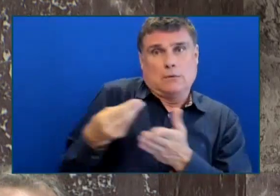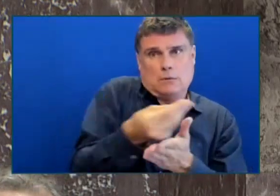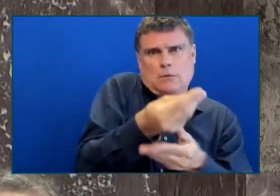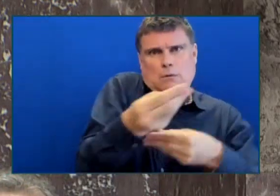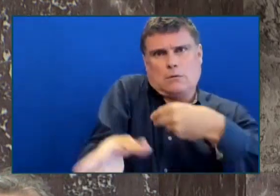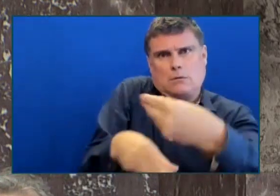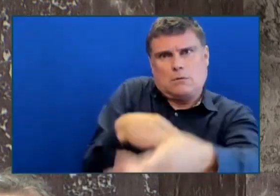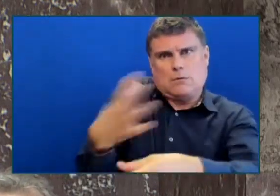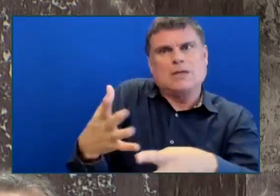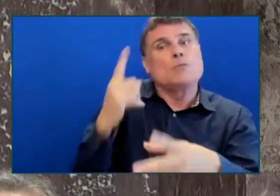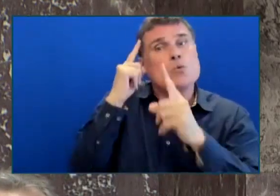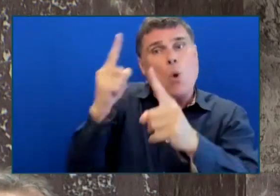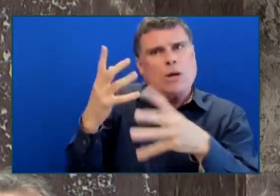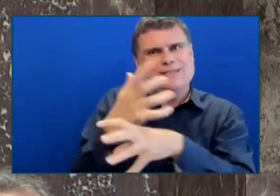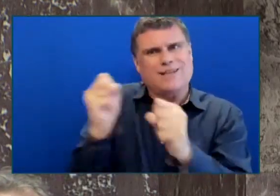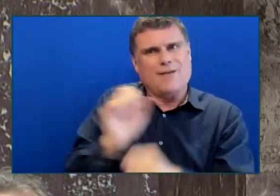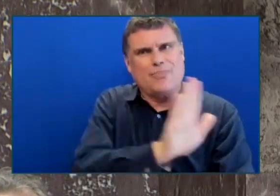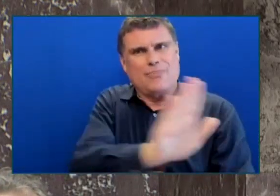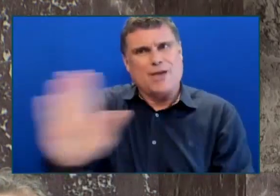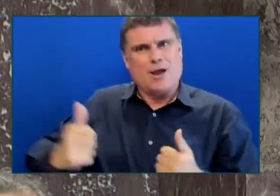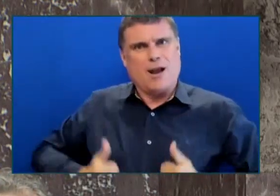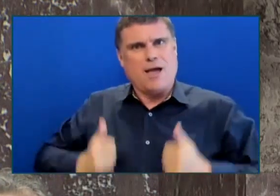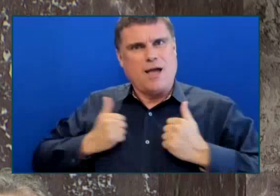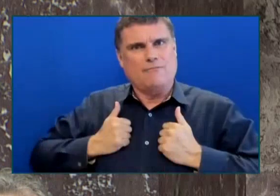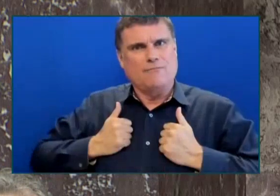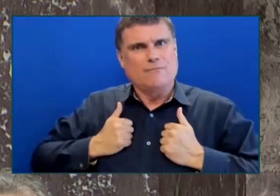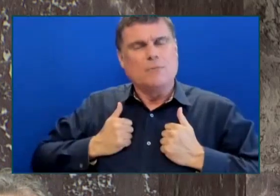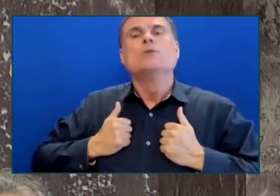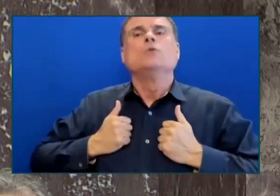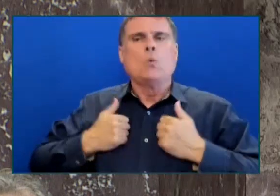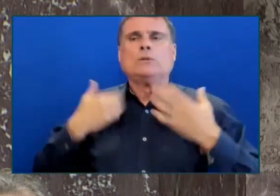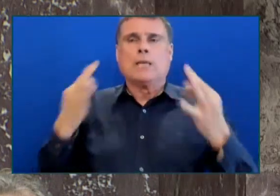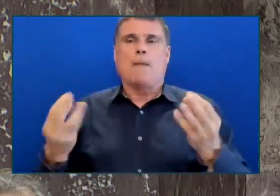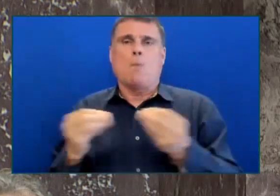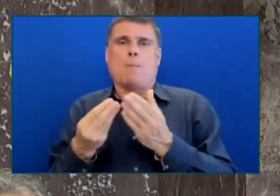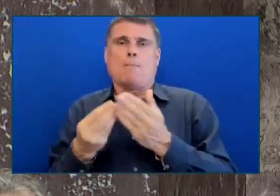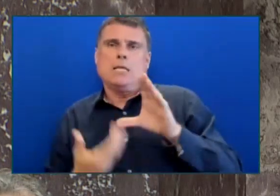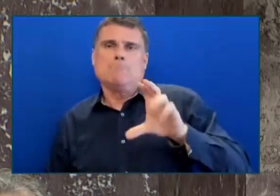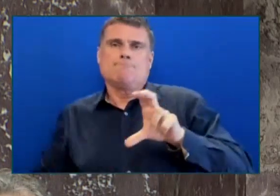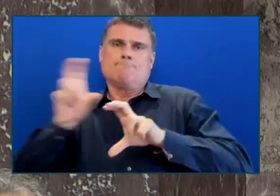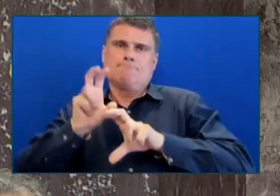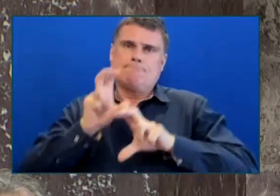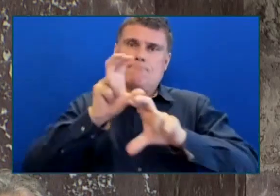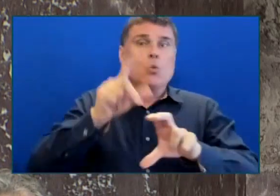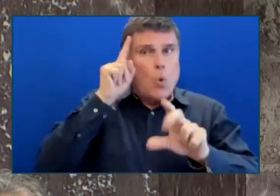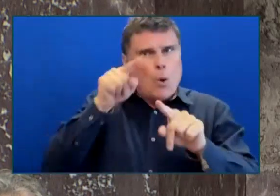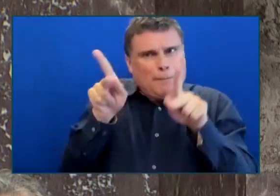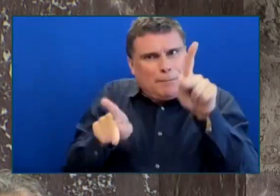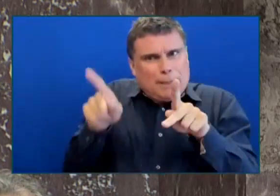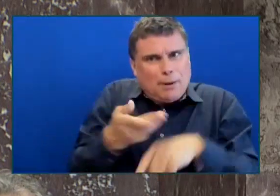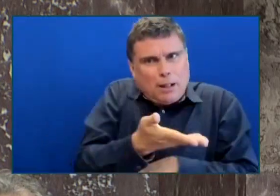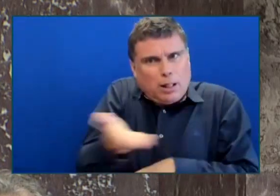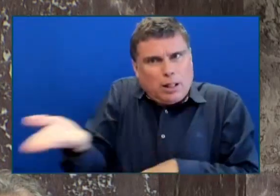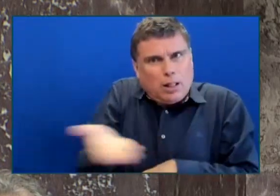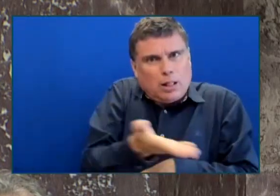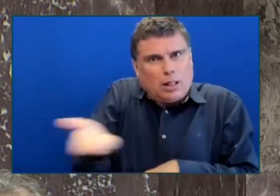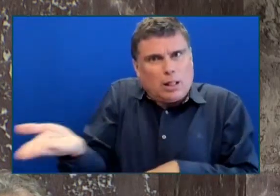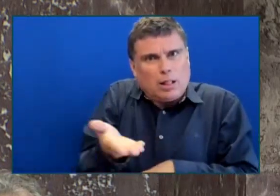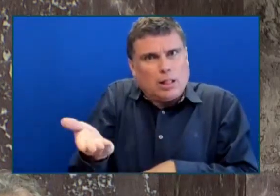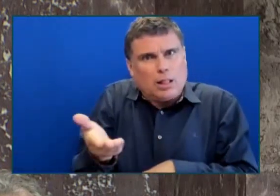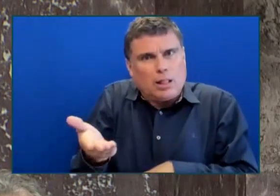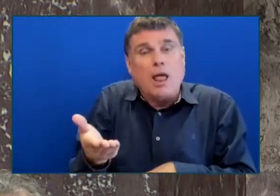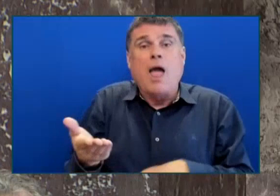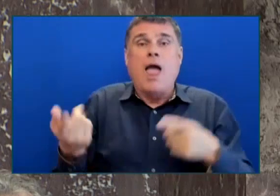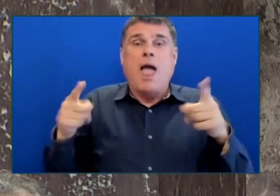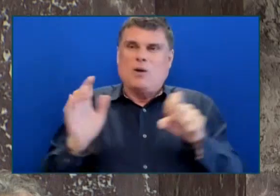the supports for people because we knew that the most vulnerable were disproportionately facing the impacts of the pandemic. Now, what we